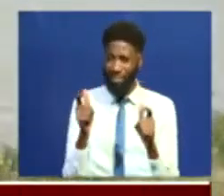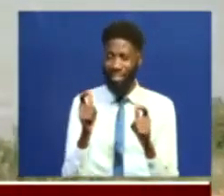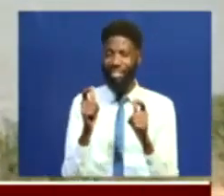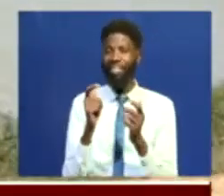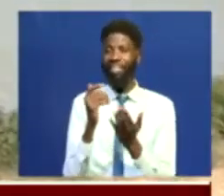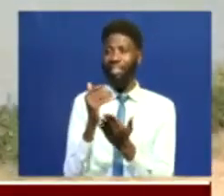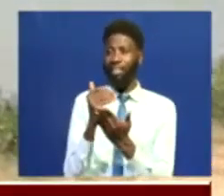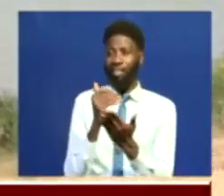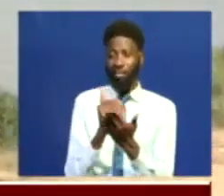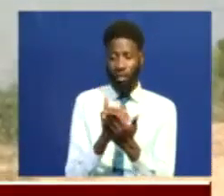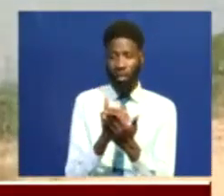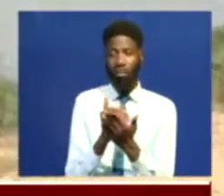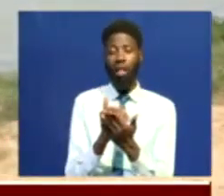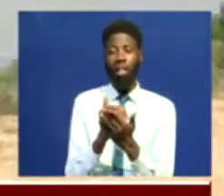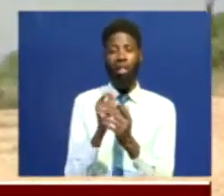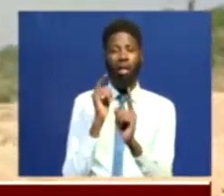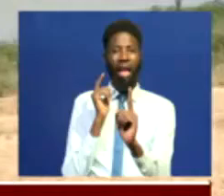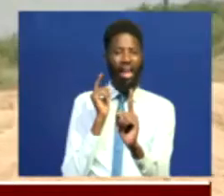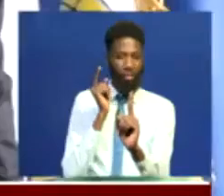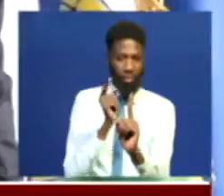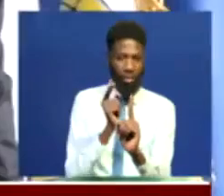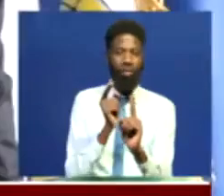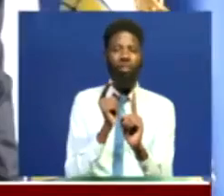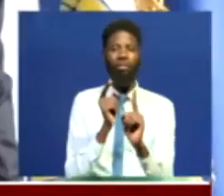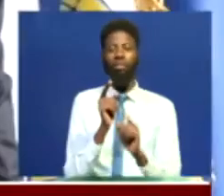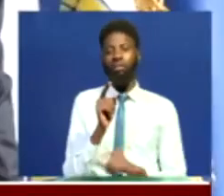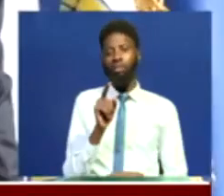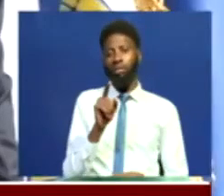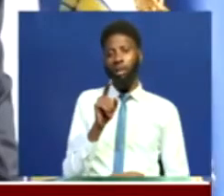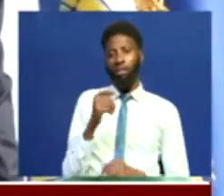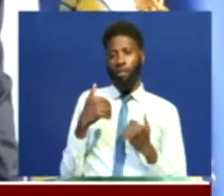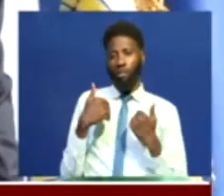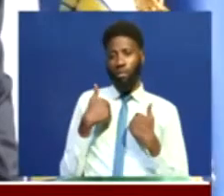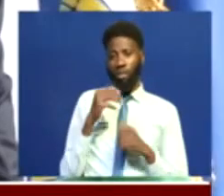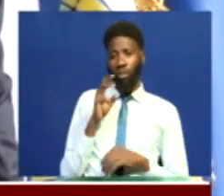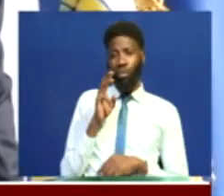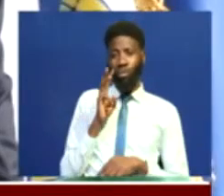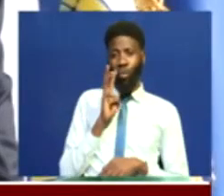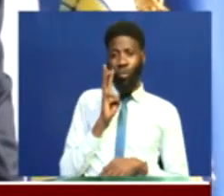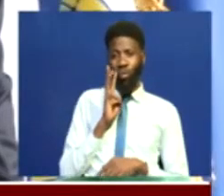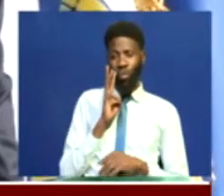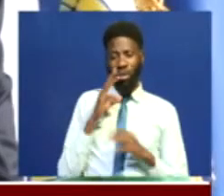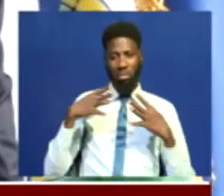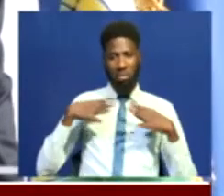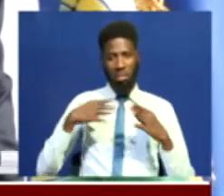maji kwa manufaa ya wakazi wake. We figure that since Makueni is